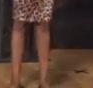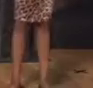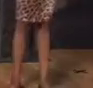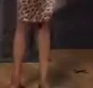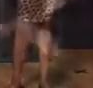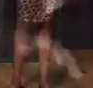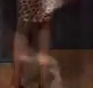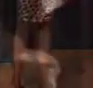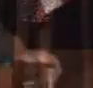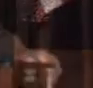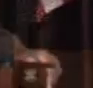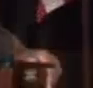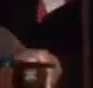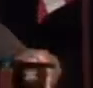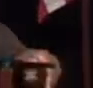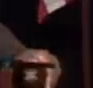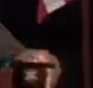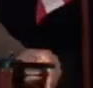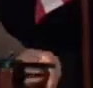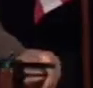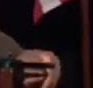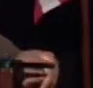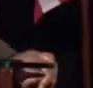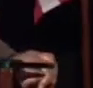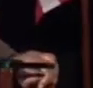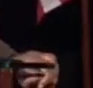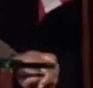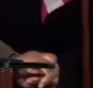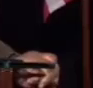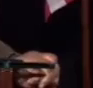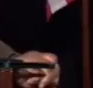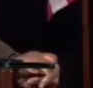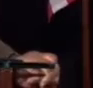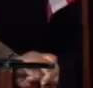I will sing of the goodness of God.